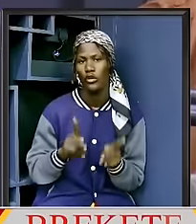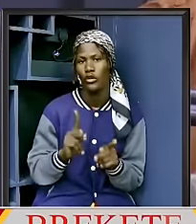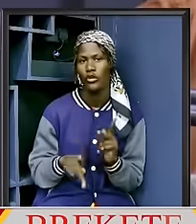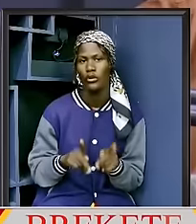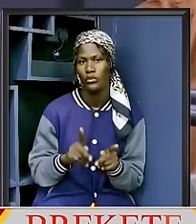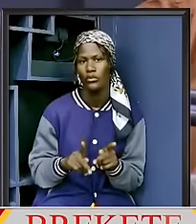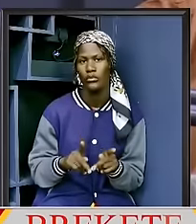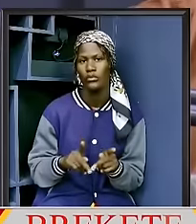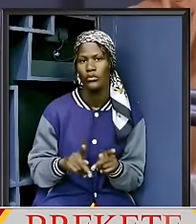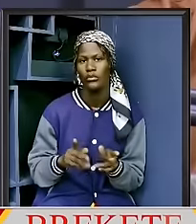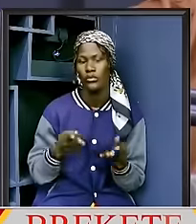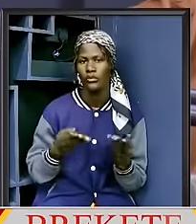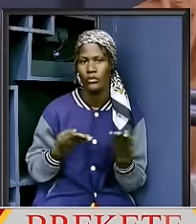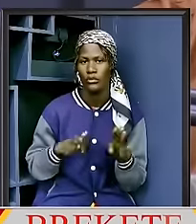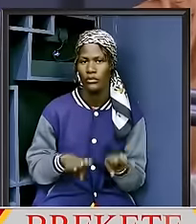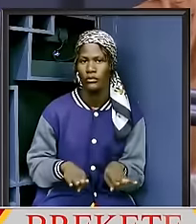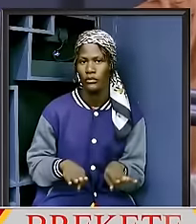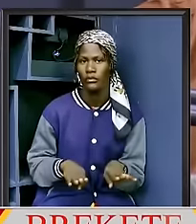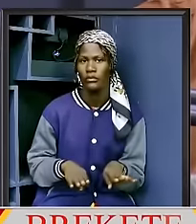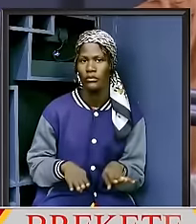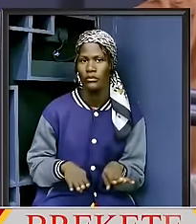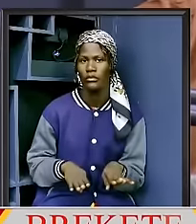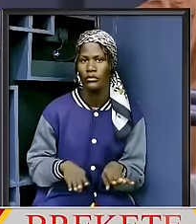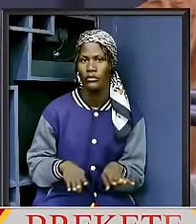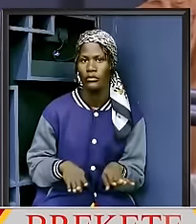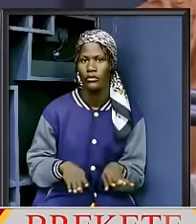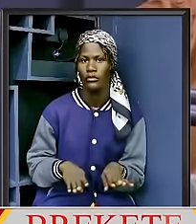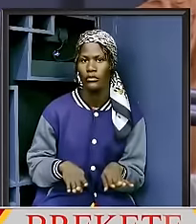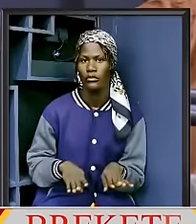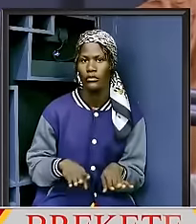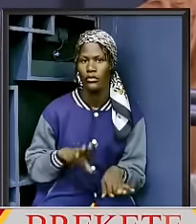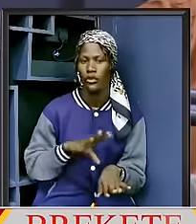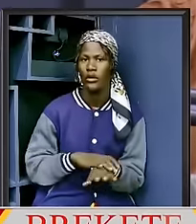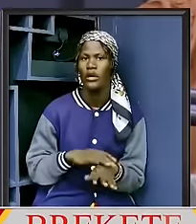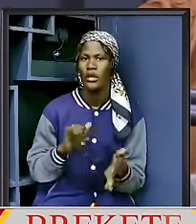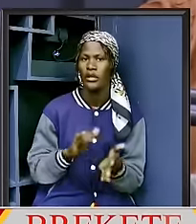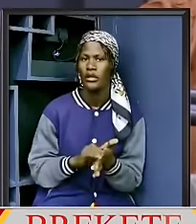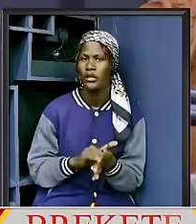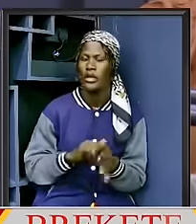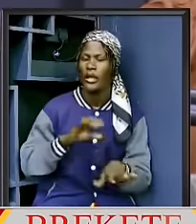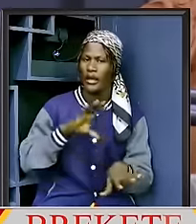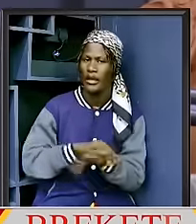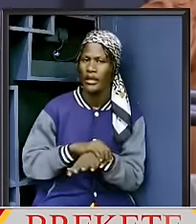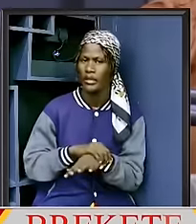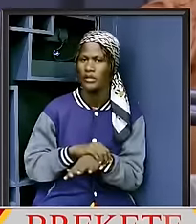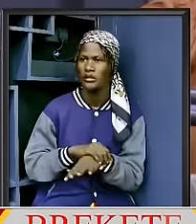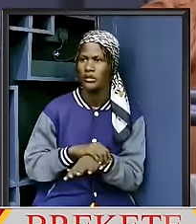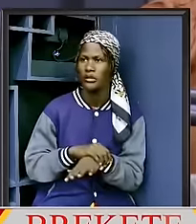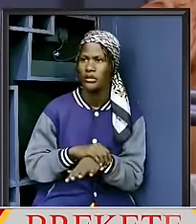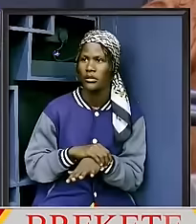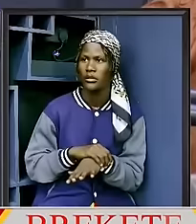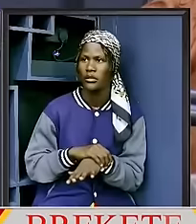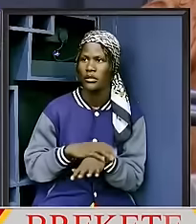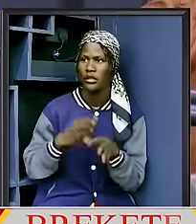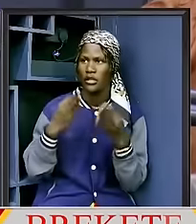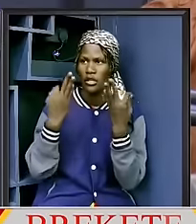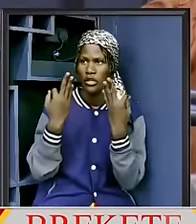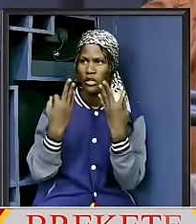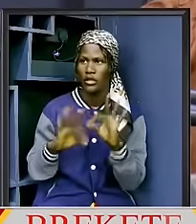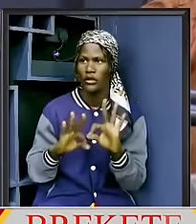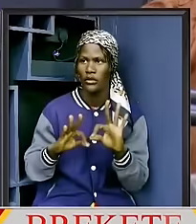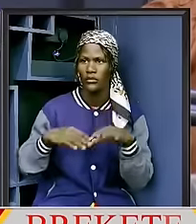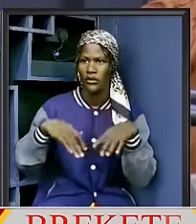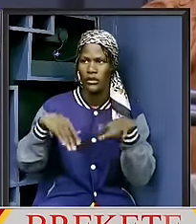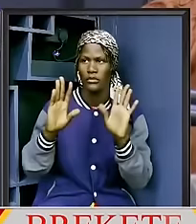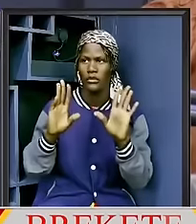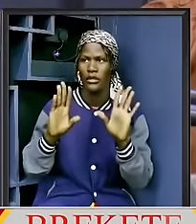and one person ran away. Even the one that ran away, I caught him, they helped me to put it in police station. Mr. Abusi, leave him. He left the